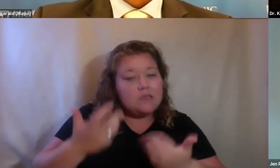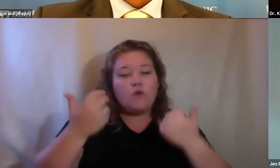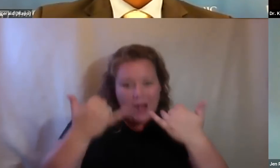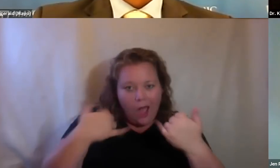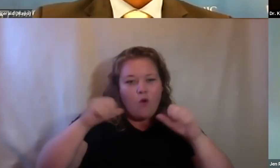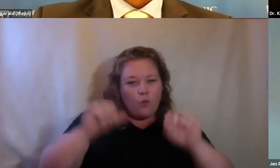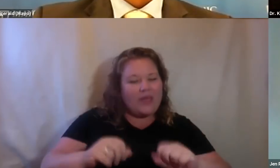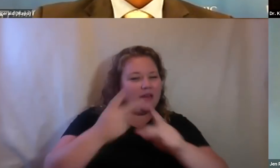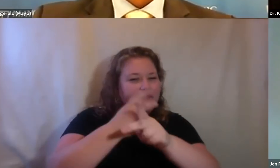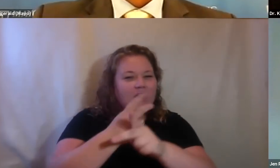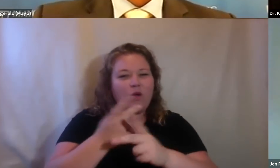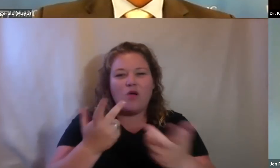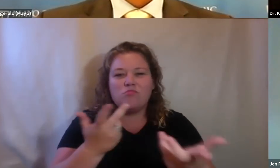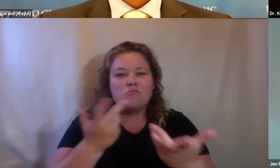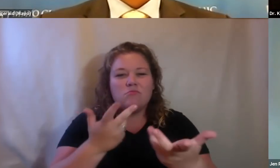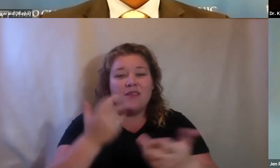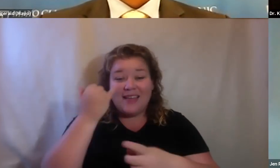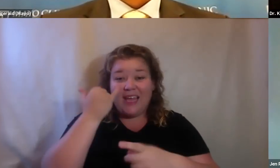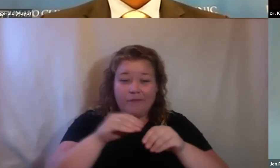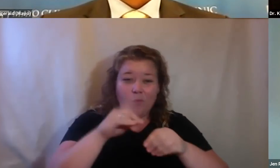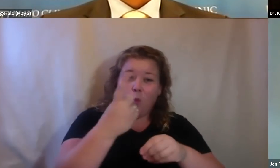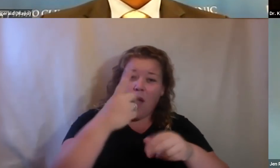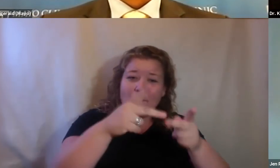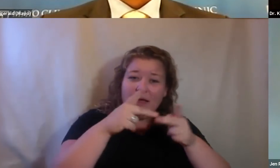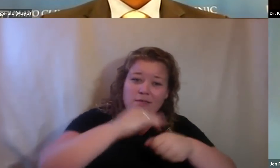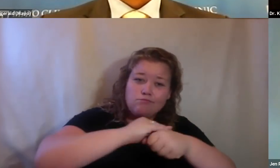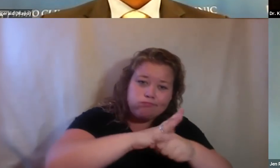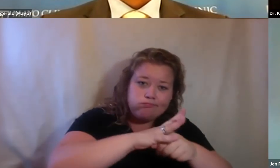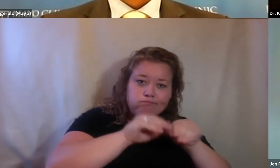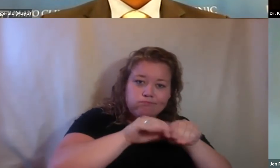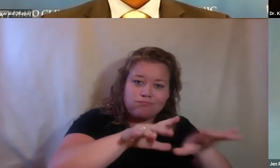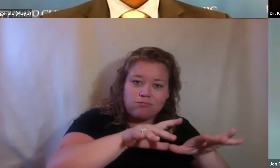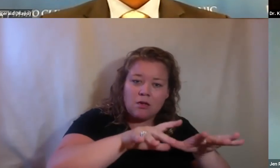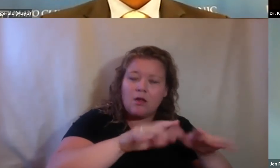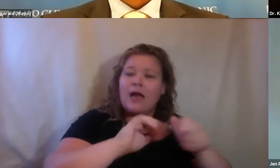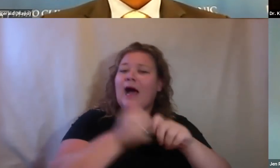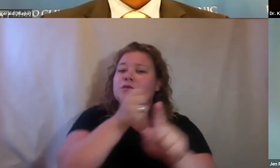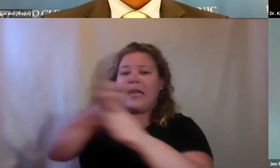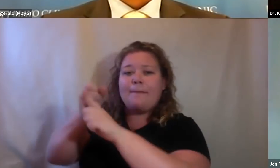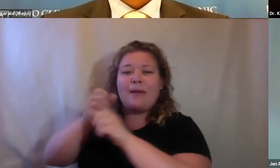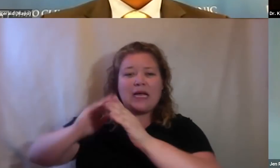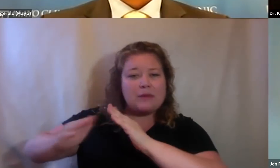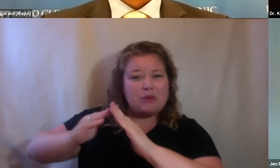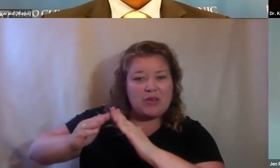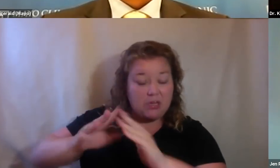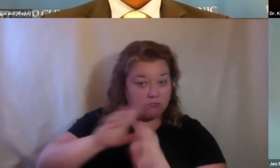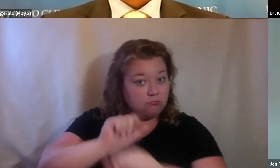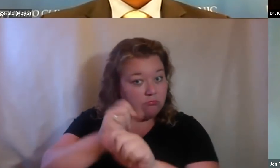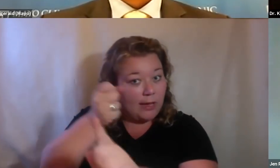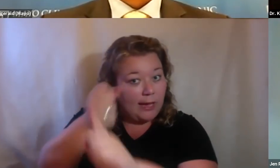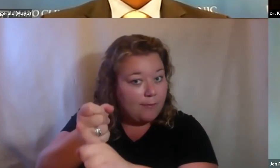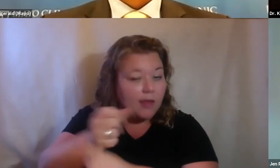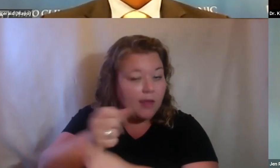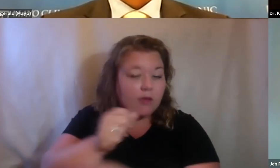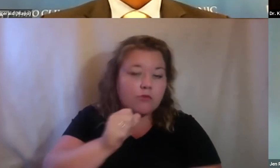where do priorities need to be. But we can also have the nimbleness to understand what that means in terms of